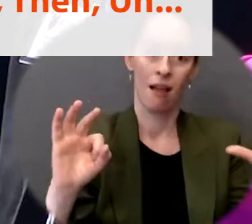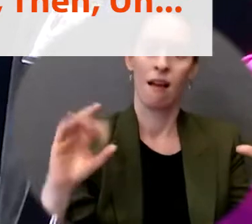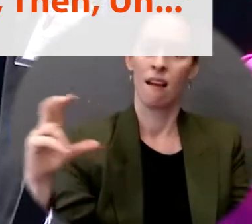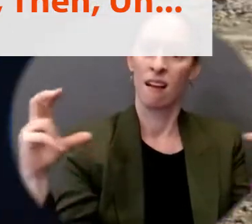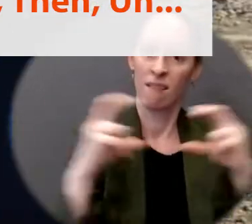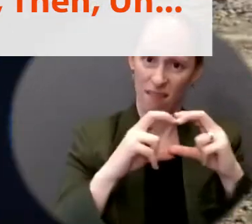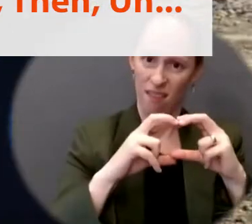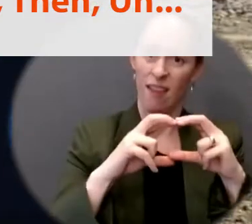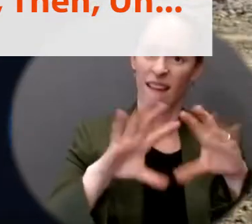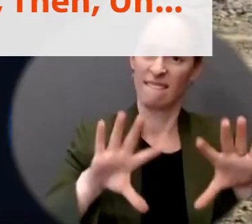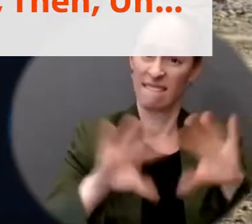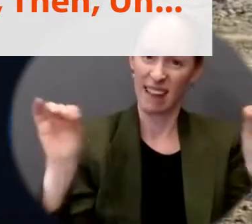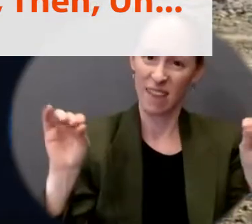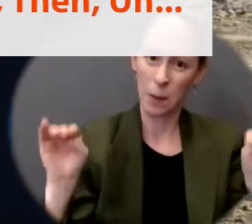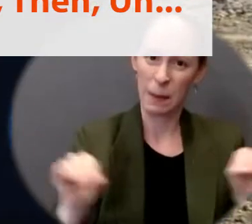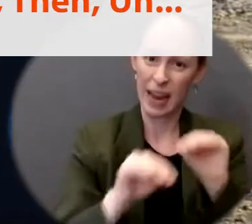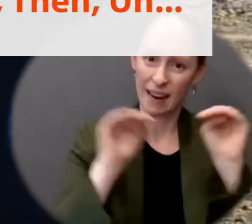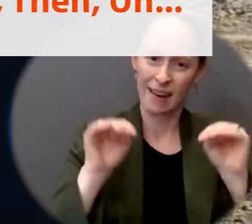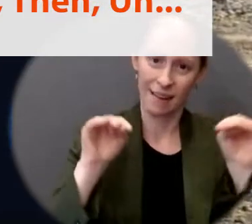Folks,